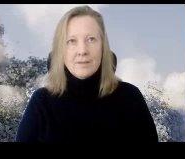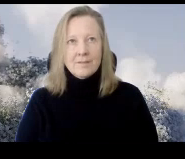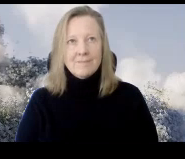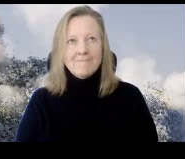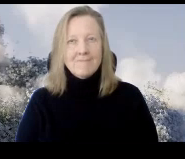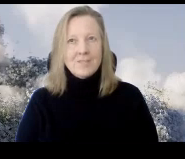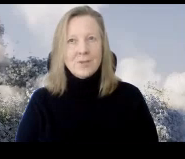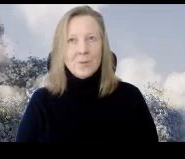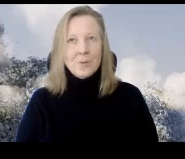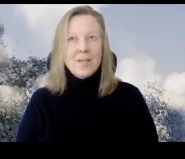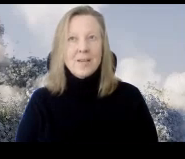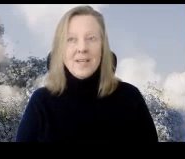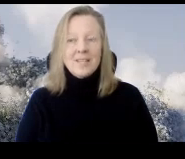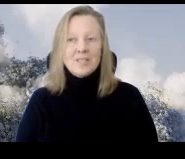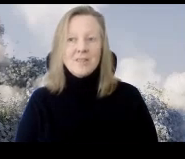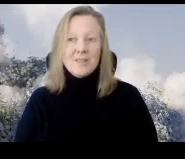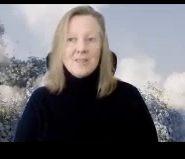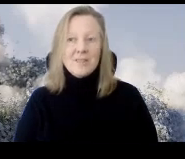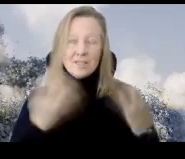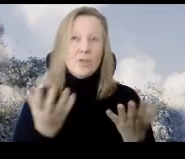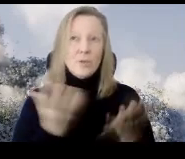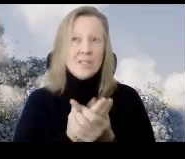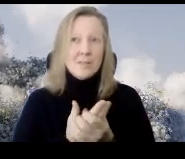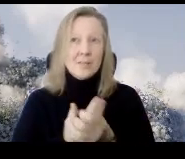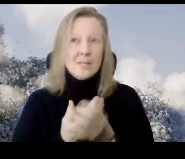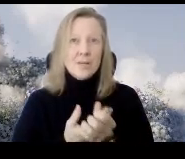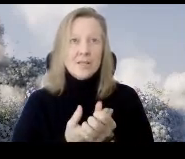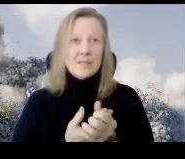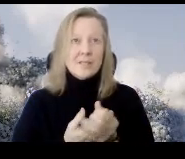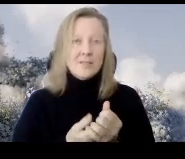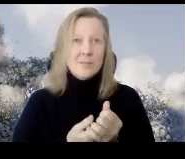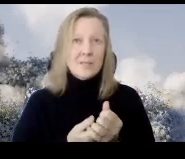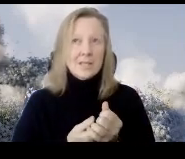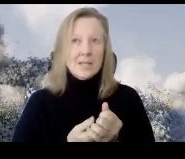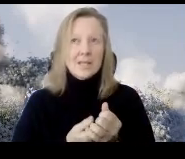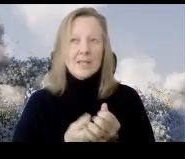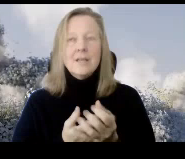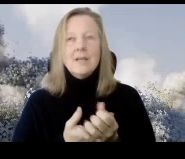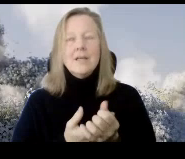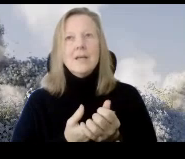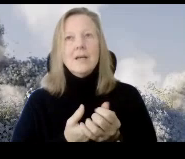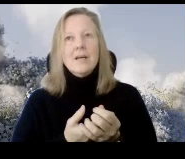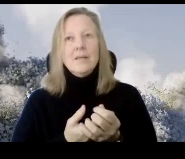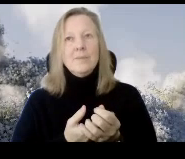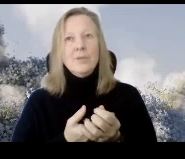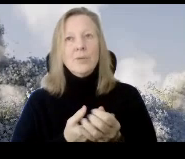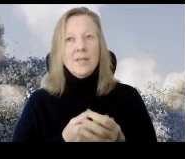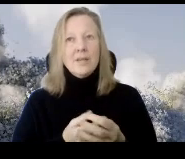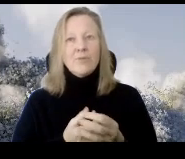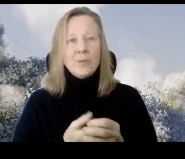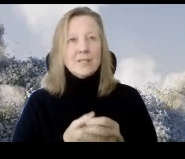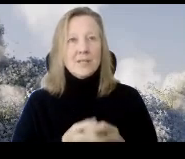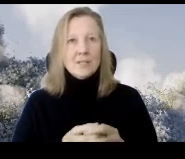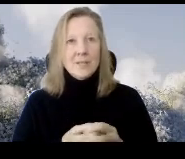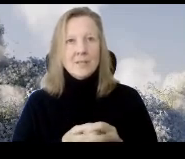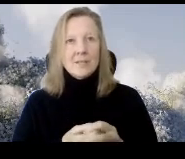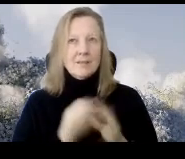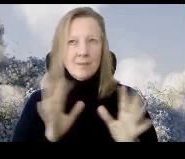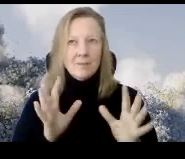funder. Mhm. So okay, okay, it's a good question. I'm glad you asked because I didn't really say that. okay. You can get a